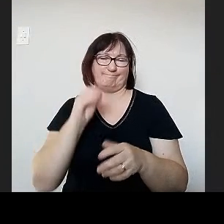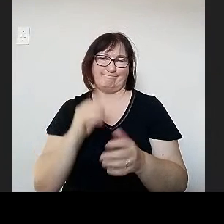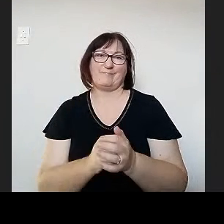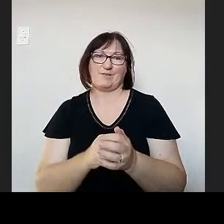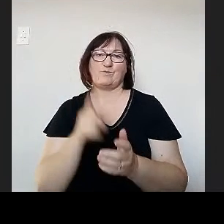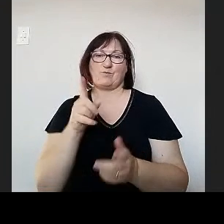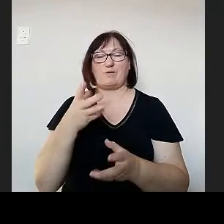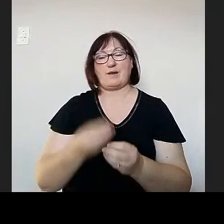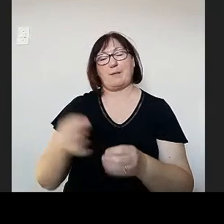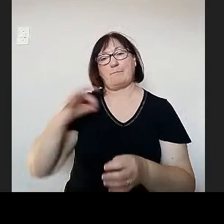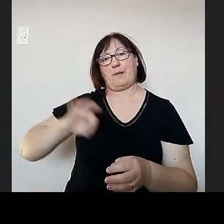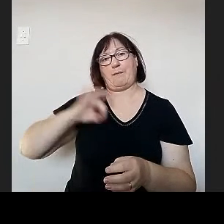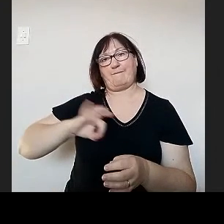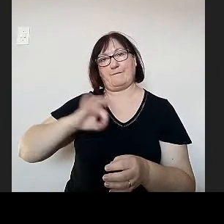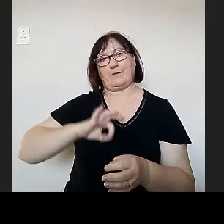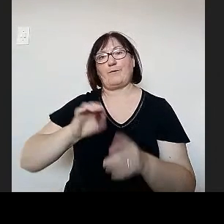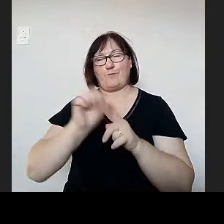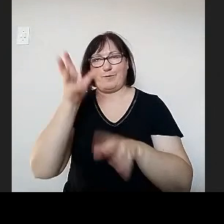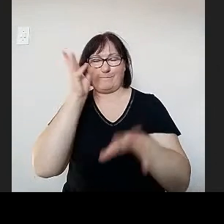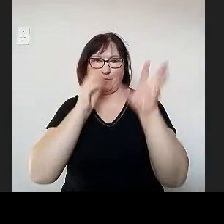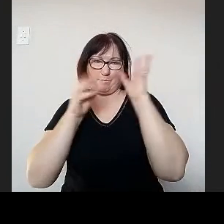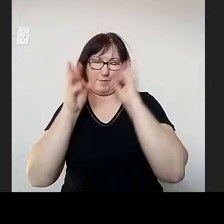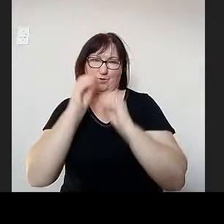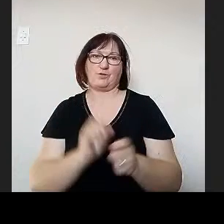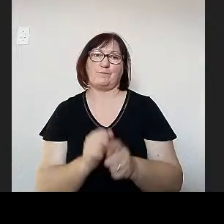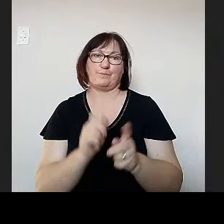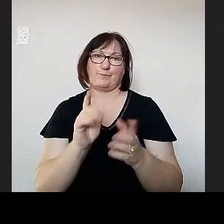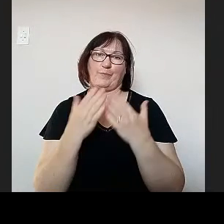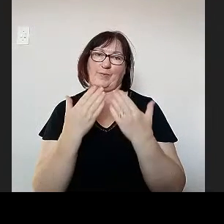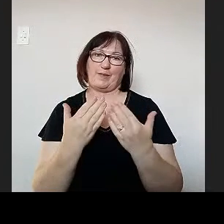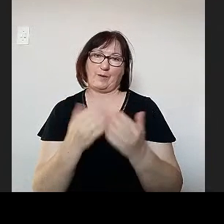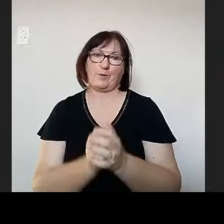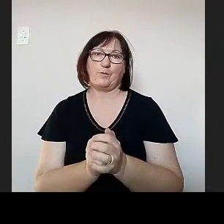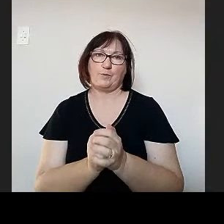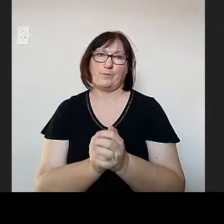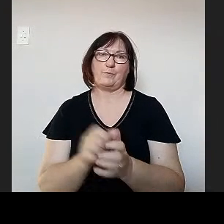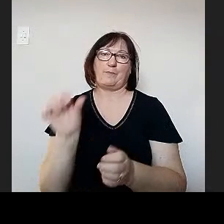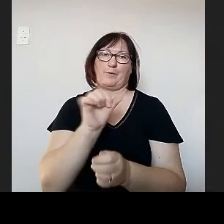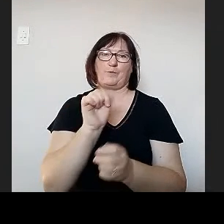had planned it to be. I thank you, and back to you, Program Director.